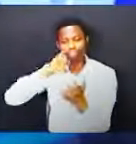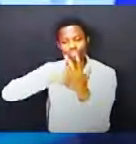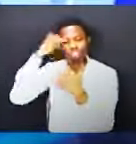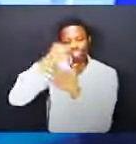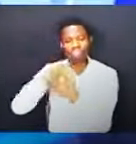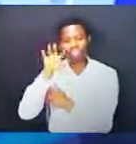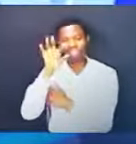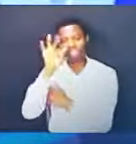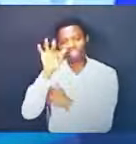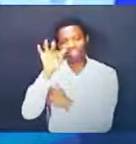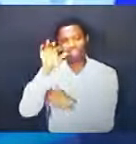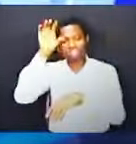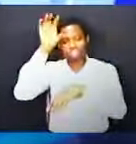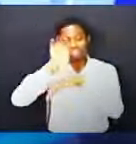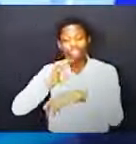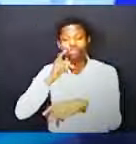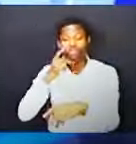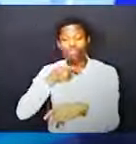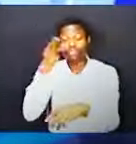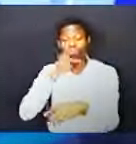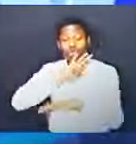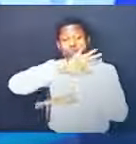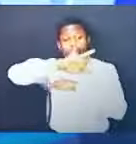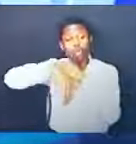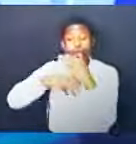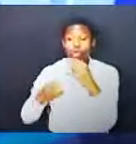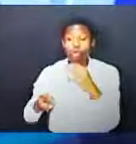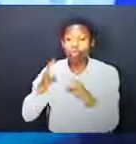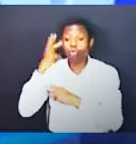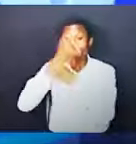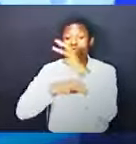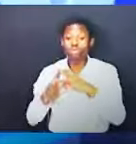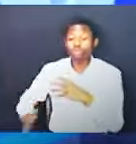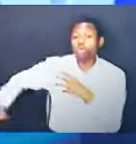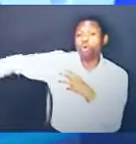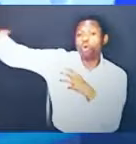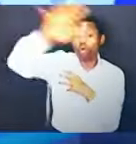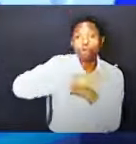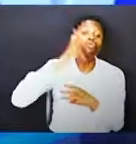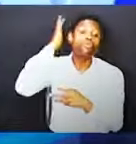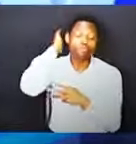Church of Pentecost Global, we are going to fast and pray.